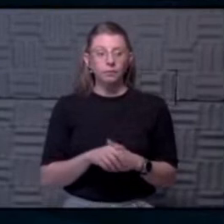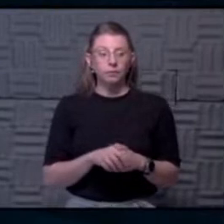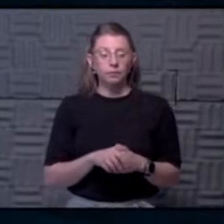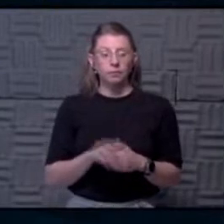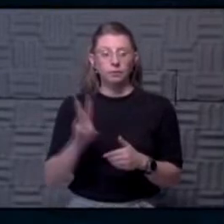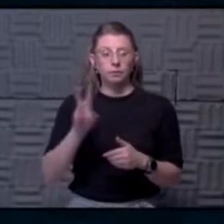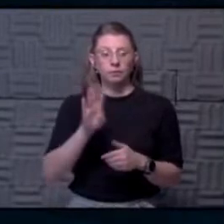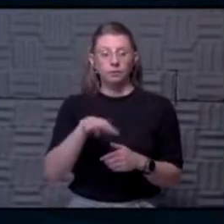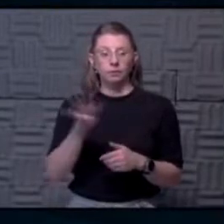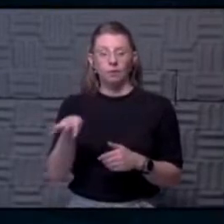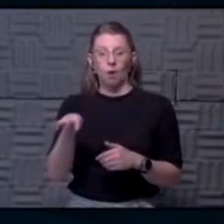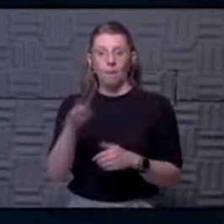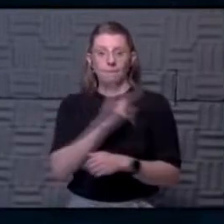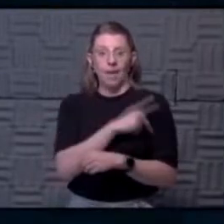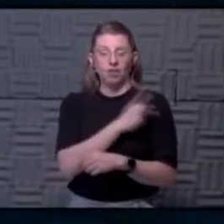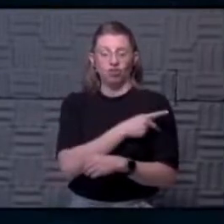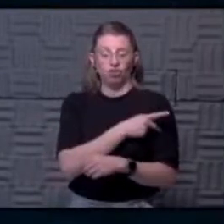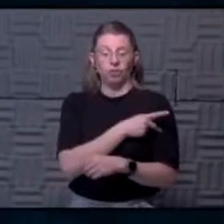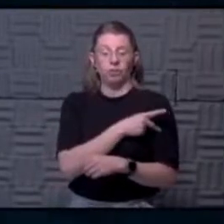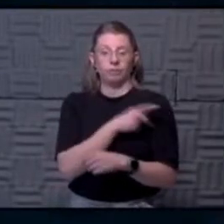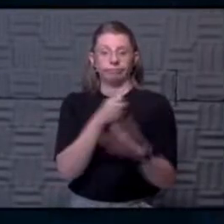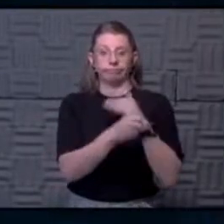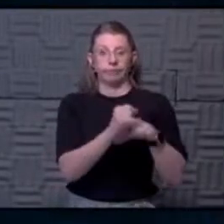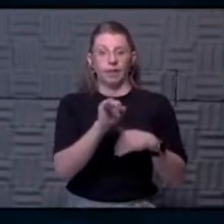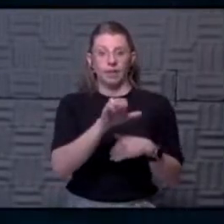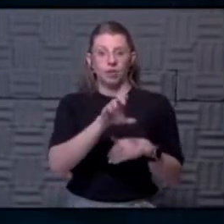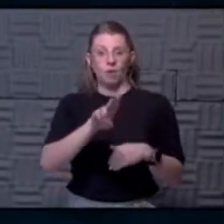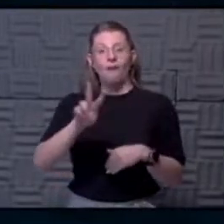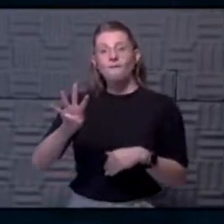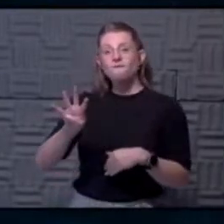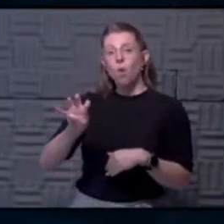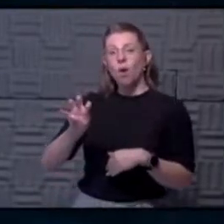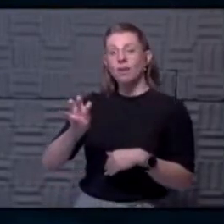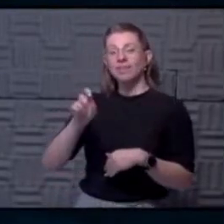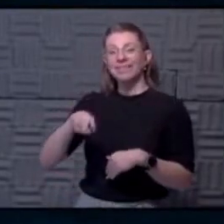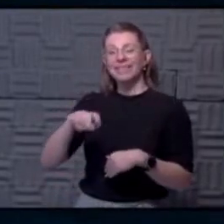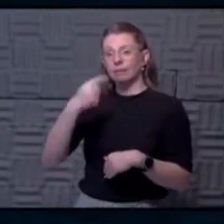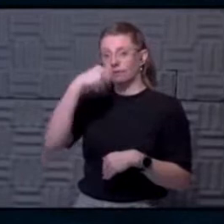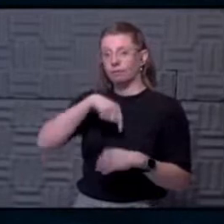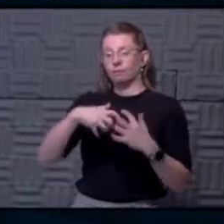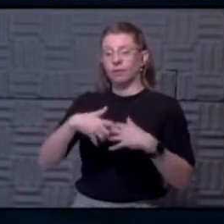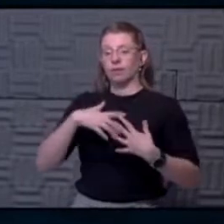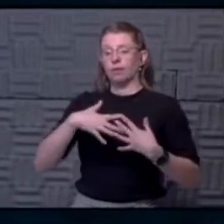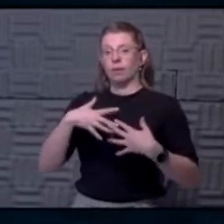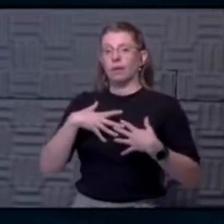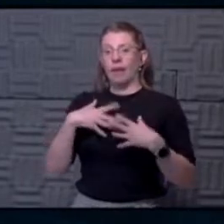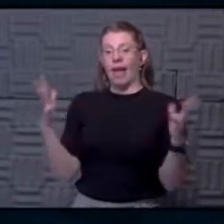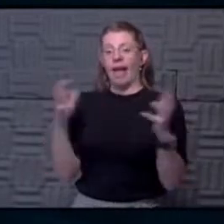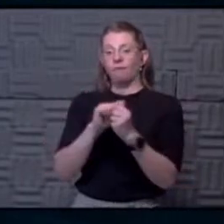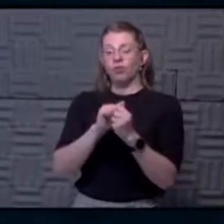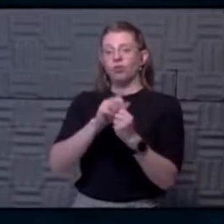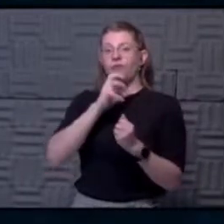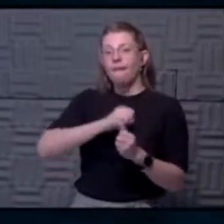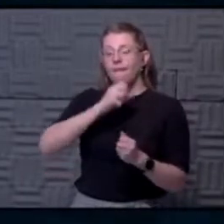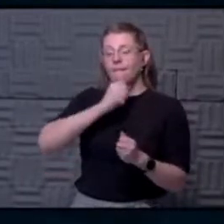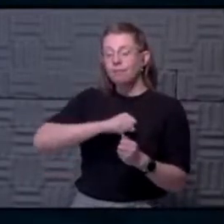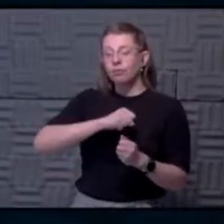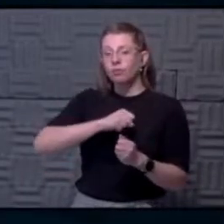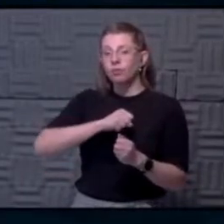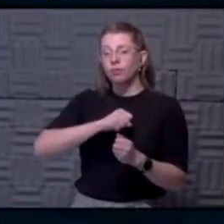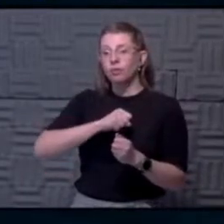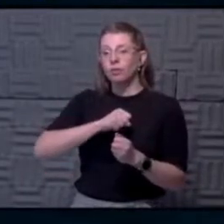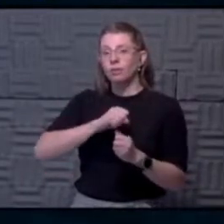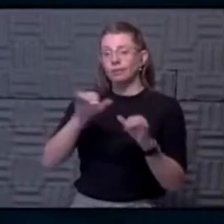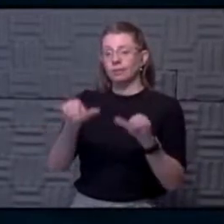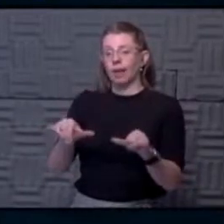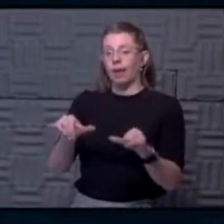of that time. 400 of them needed to be on the ventilator. They were about 58 years old, and the average person over the whole course of the pandemic stayed